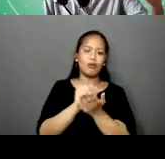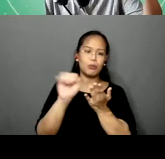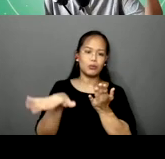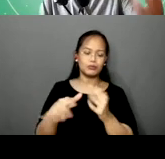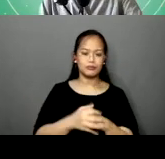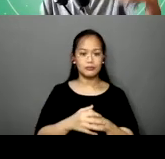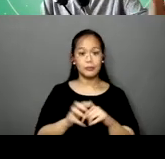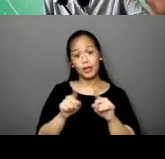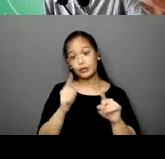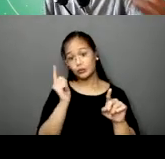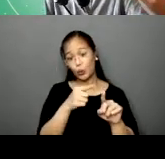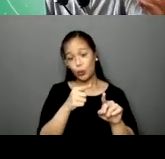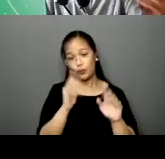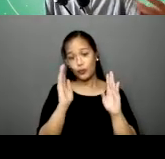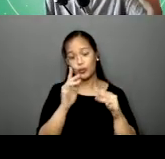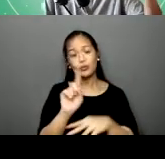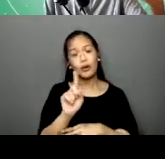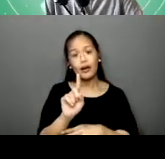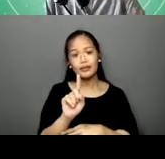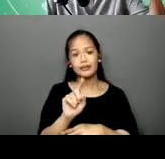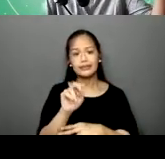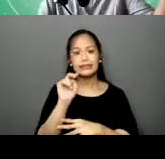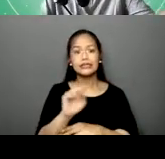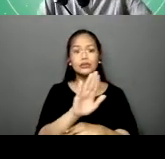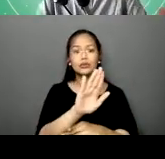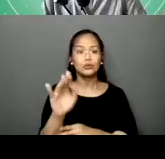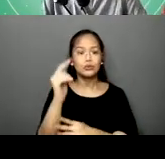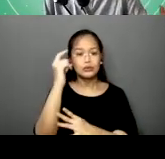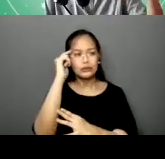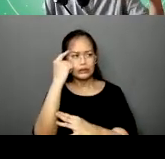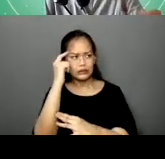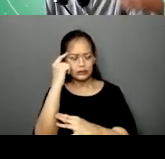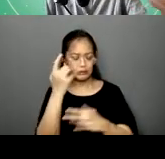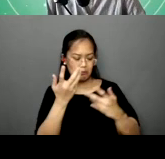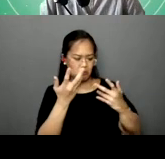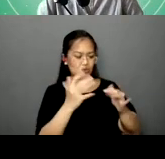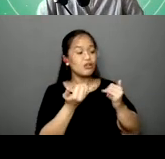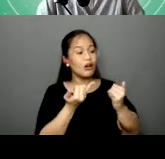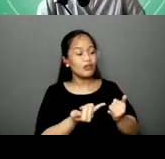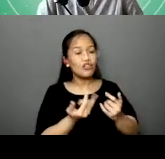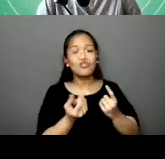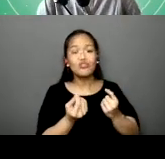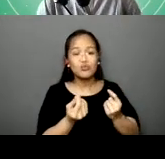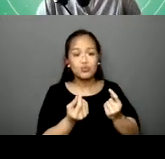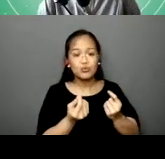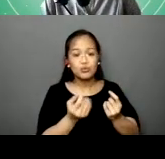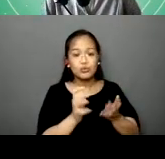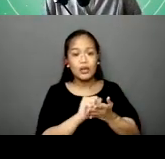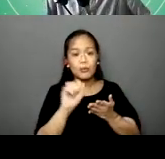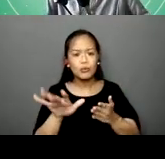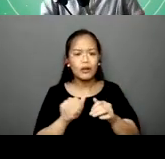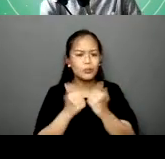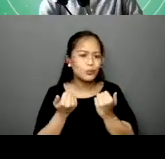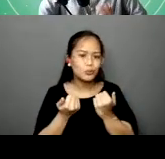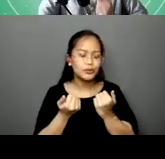is that part of the design process of your product is also looking at its end of life, at its disposal process. Okay.